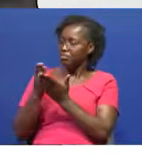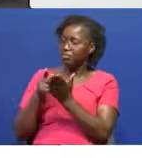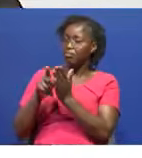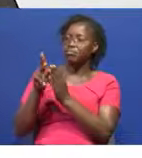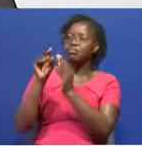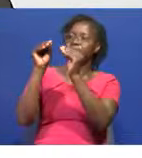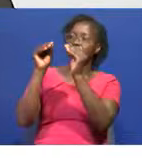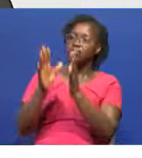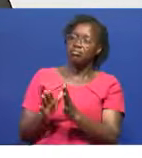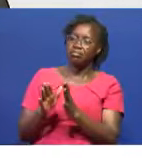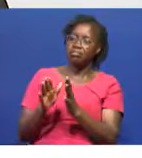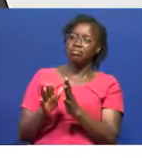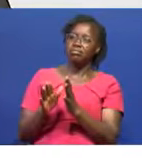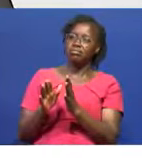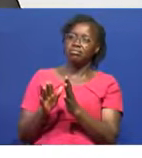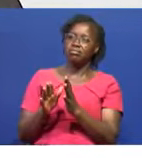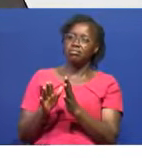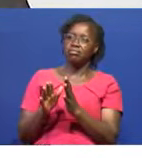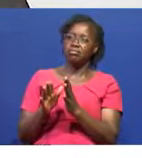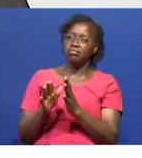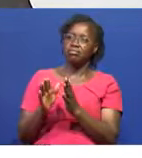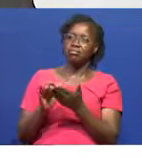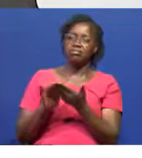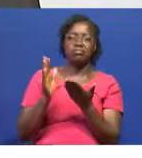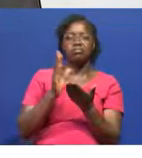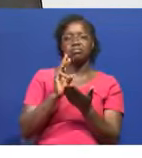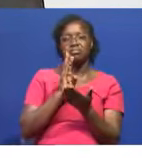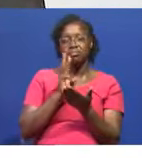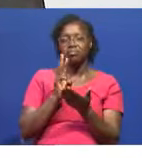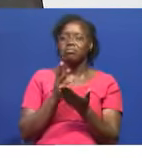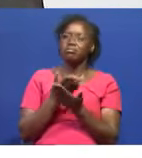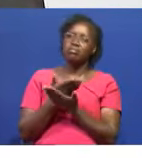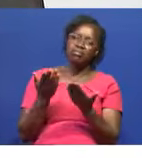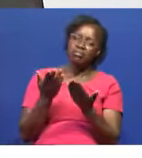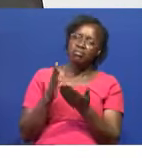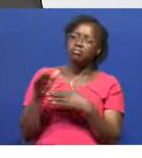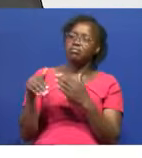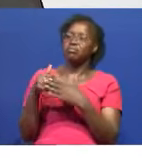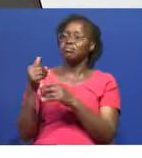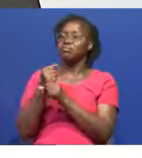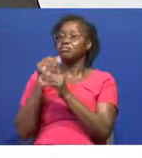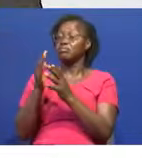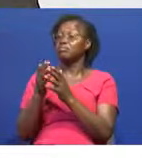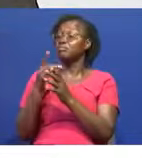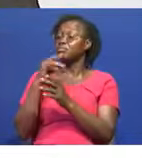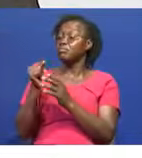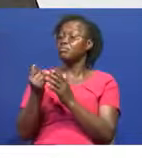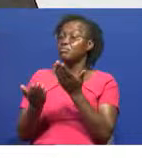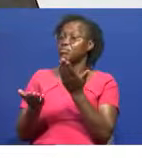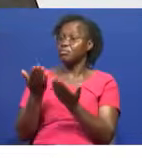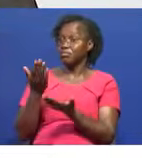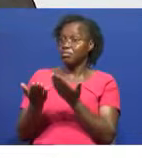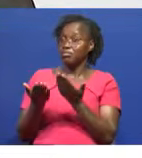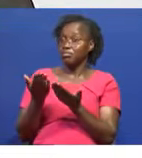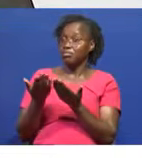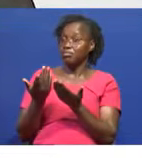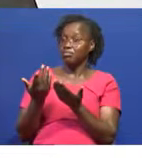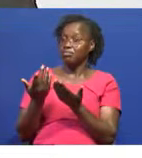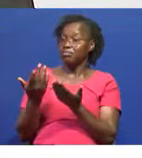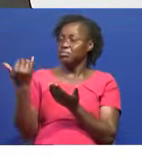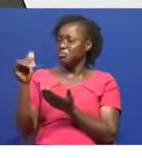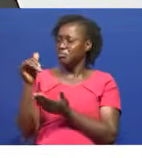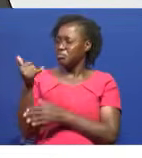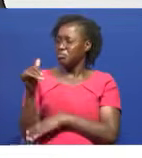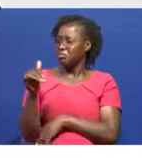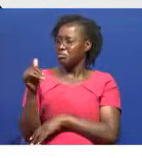going to bring more water, we're going to talk all the stakeholders. So probably, like I said, we are not there yet.